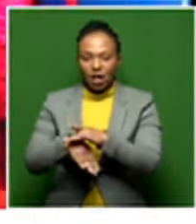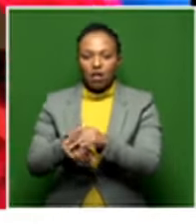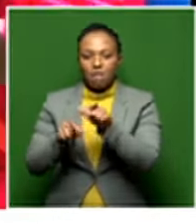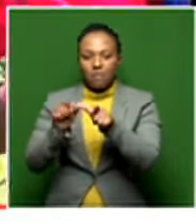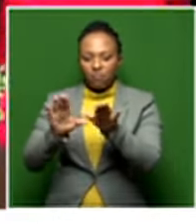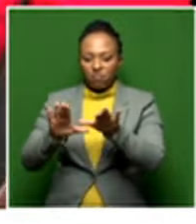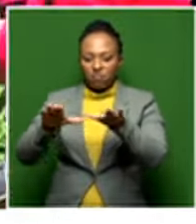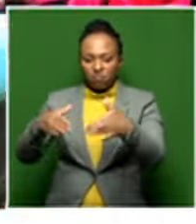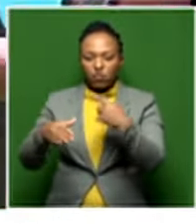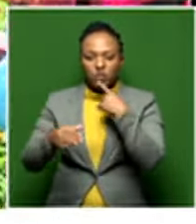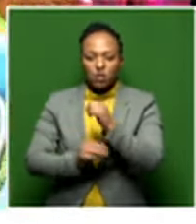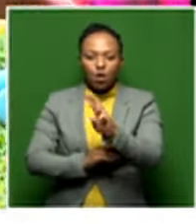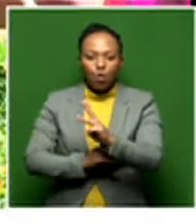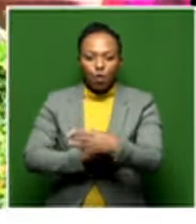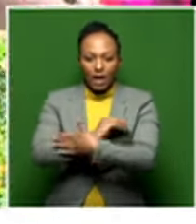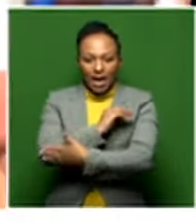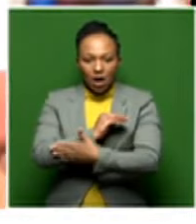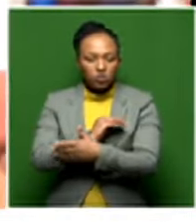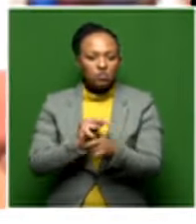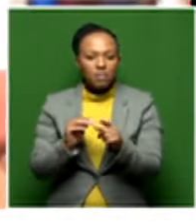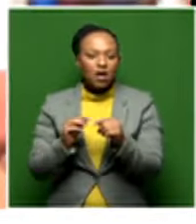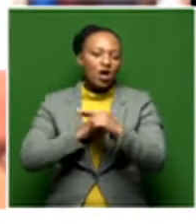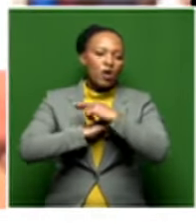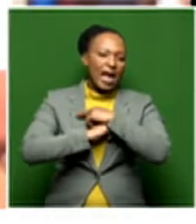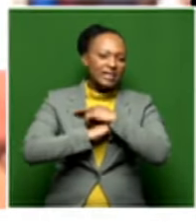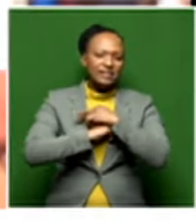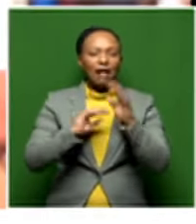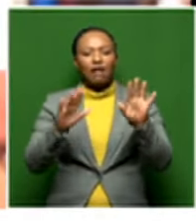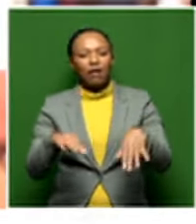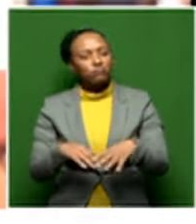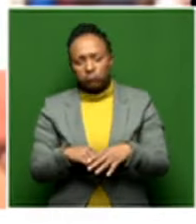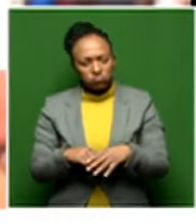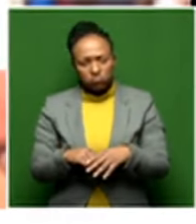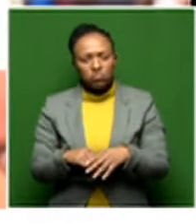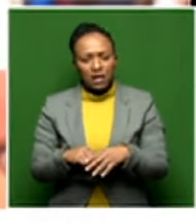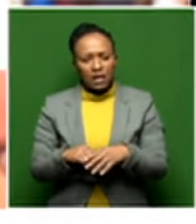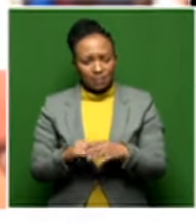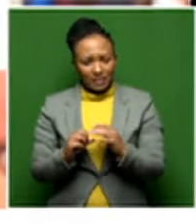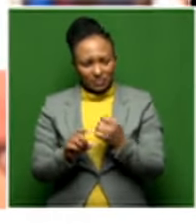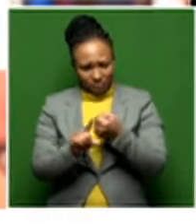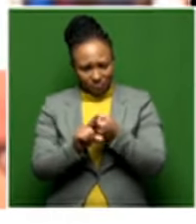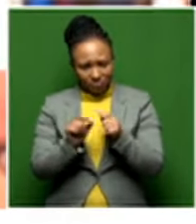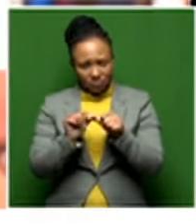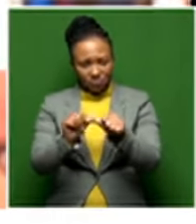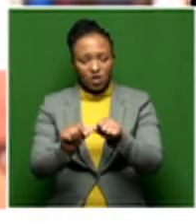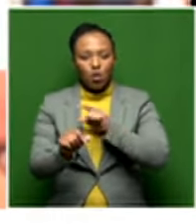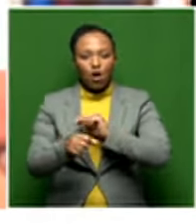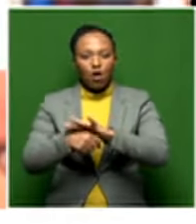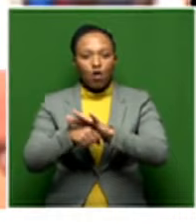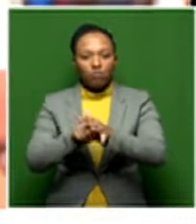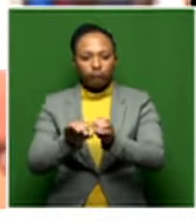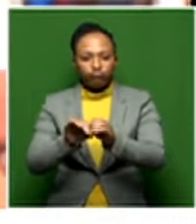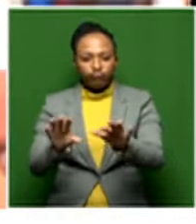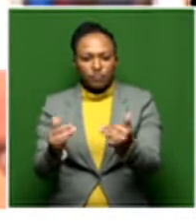the country should not let its guard down. COVID-19 seems to be re-emerging. We seem